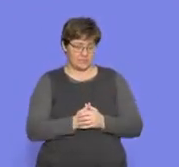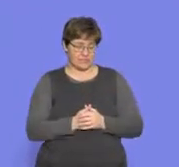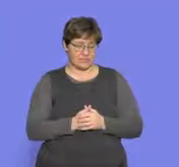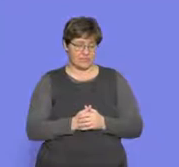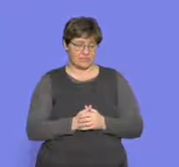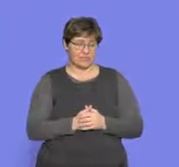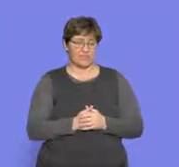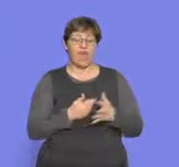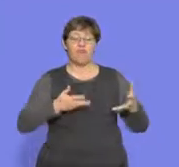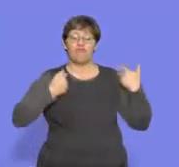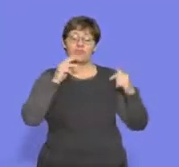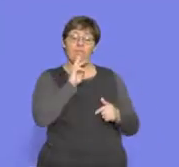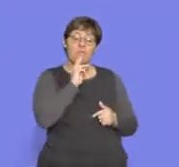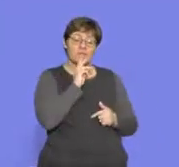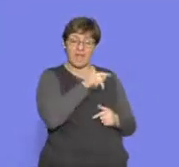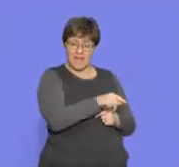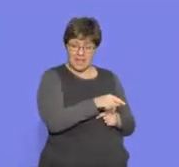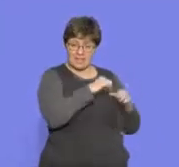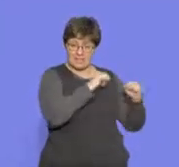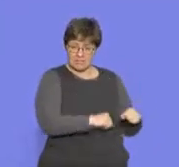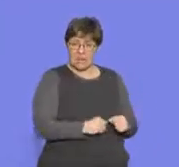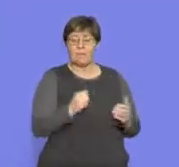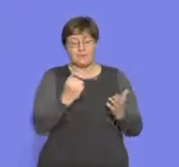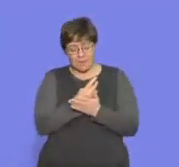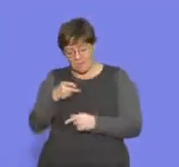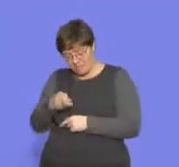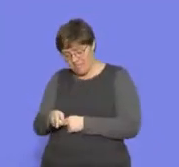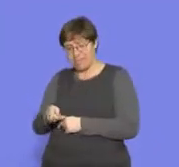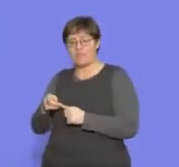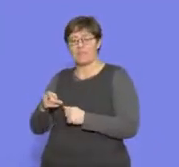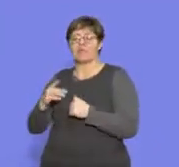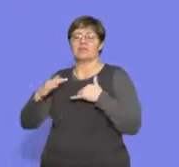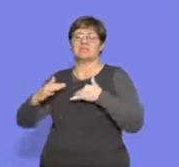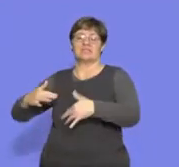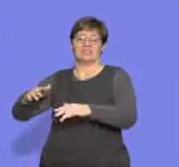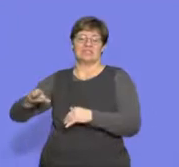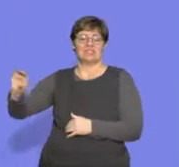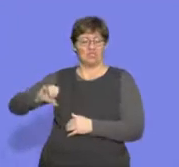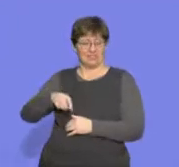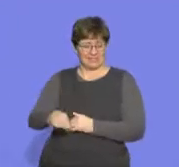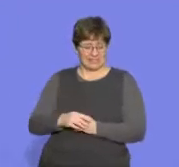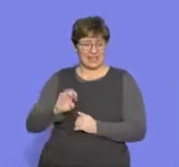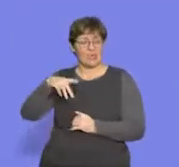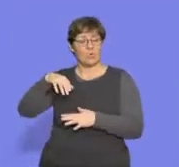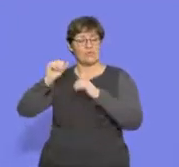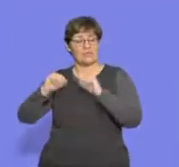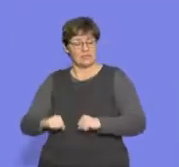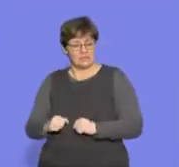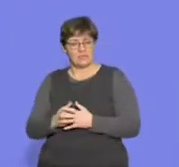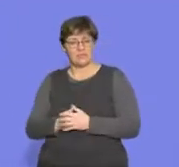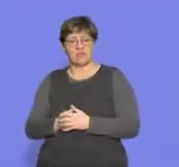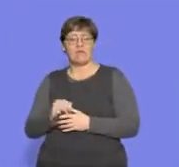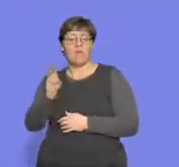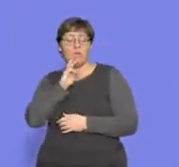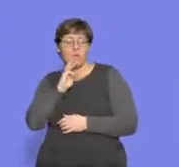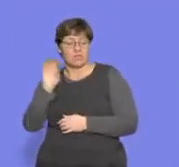As we have freshwater ecosystems, we also need to recognize that we have your marine ecosystems. And these are ecosystems that contain